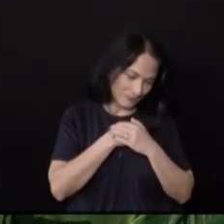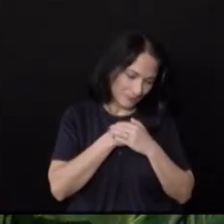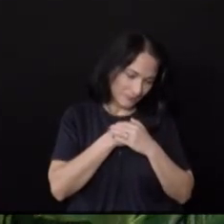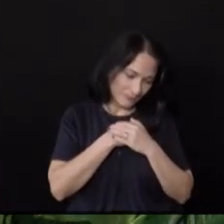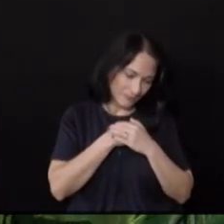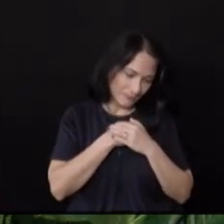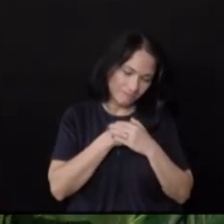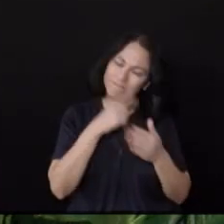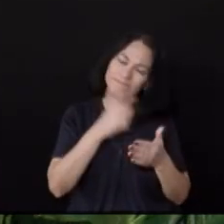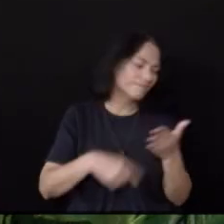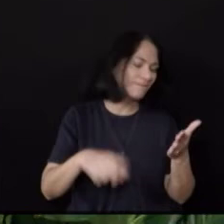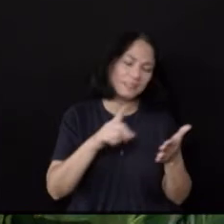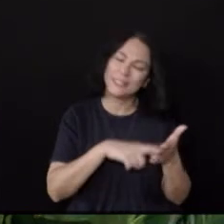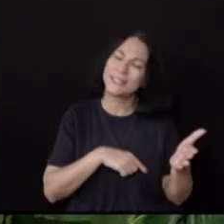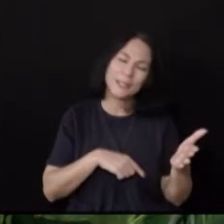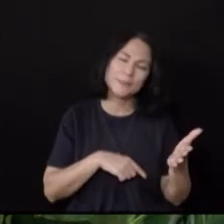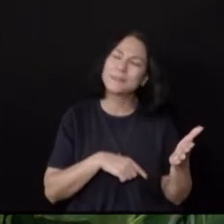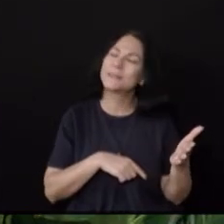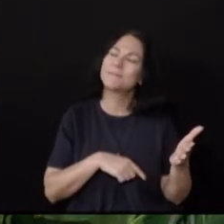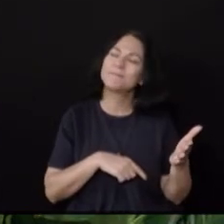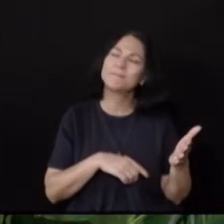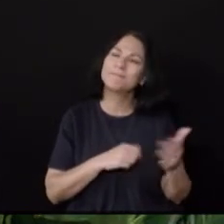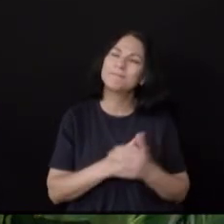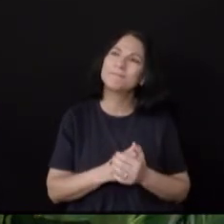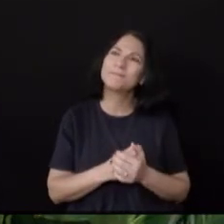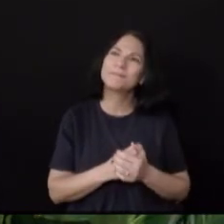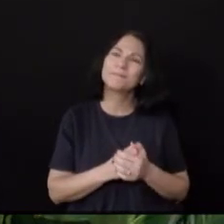will be condemned.